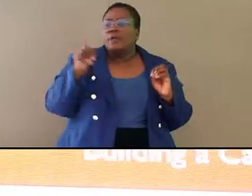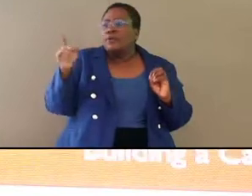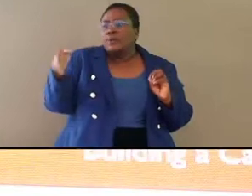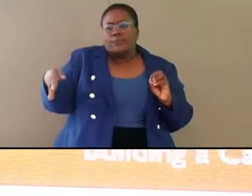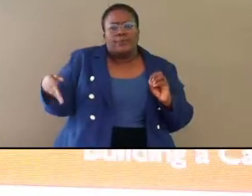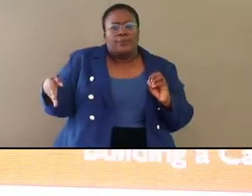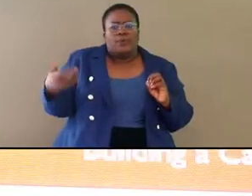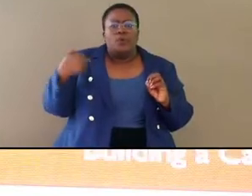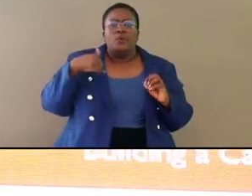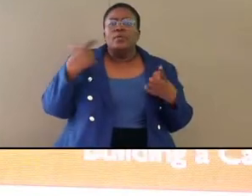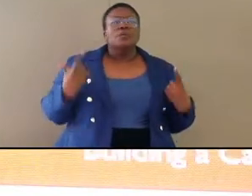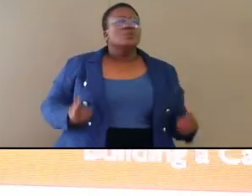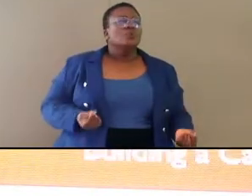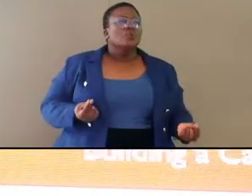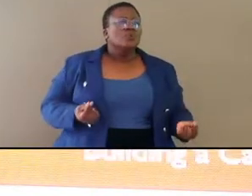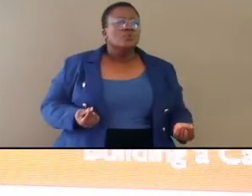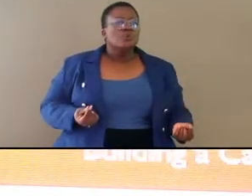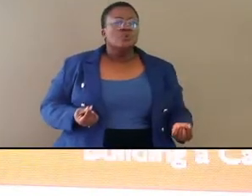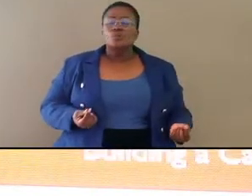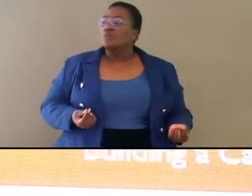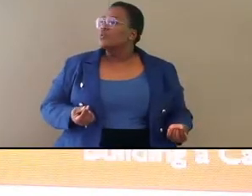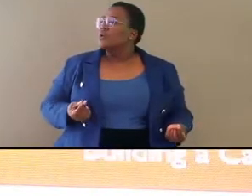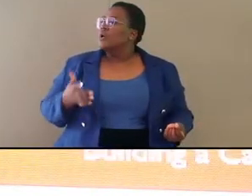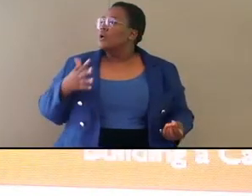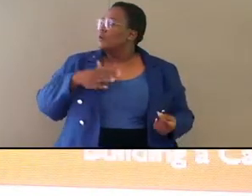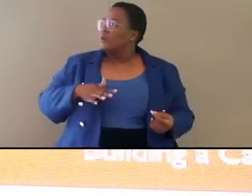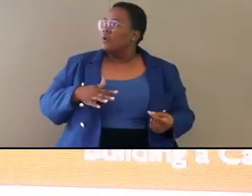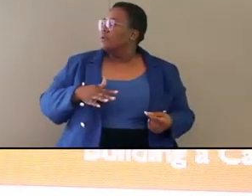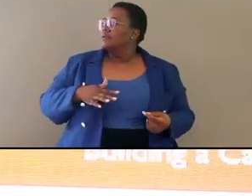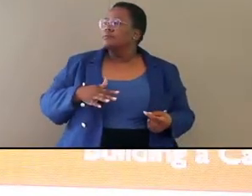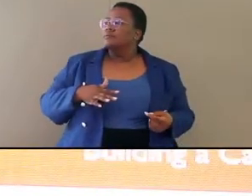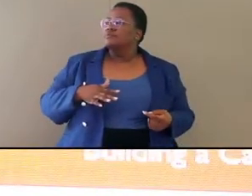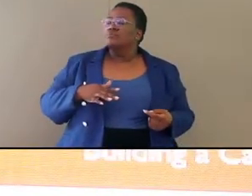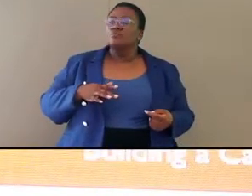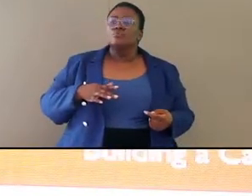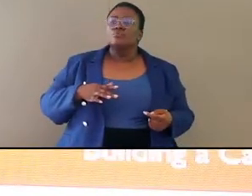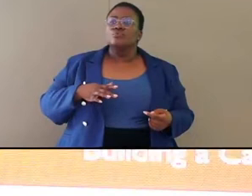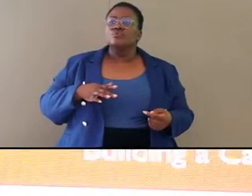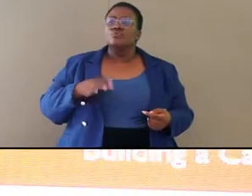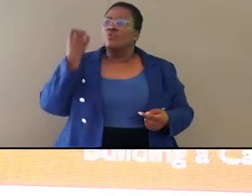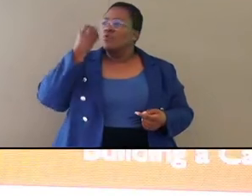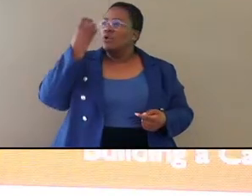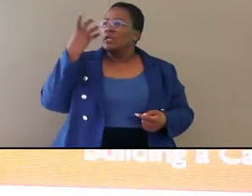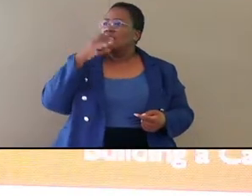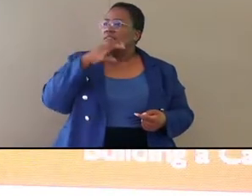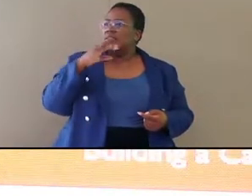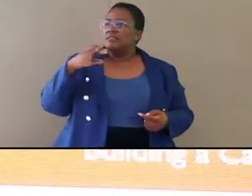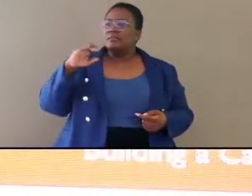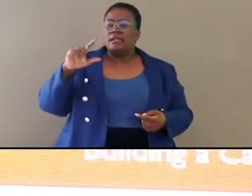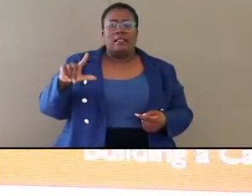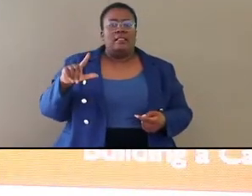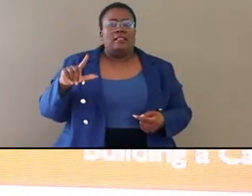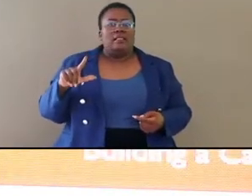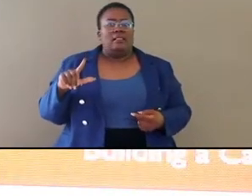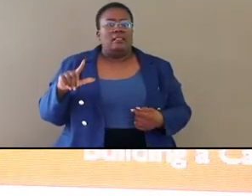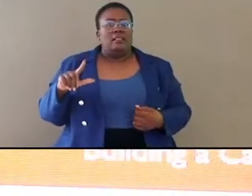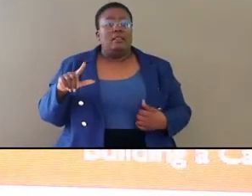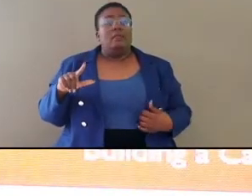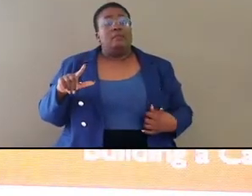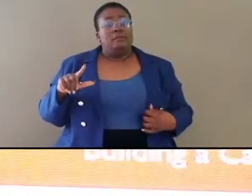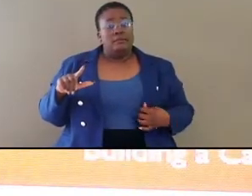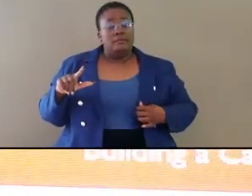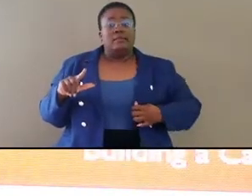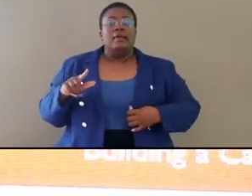NGO sector. I don't want to thank our CCL, who are keeping us on our toes.